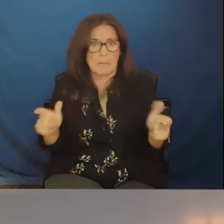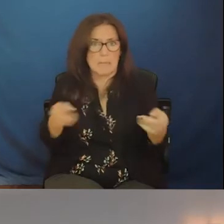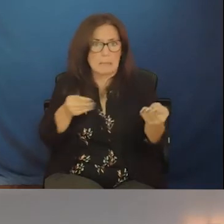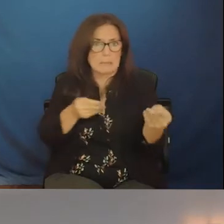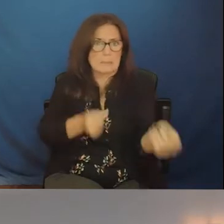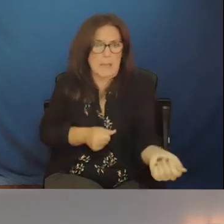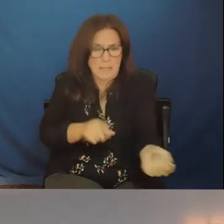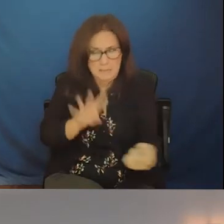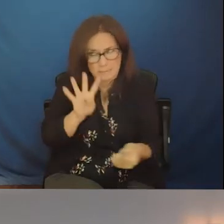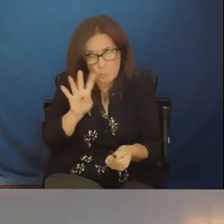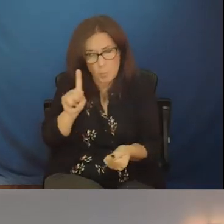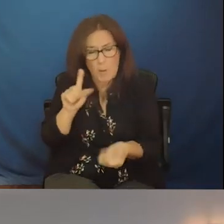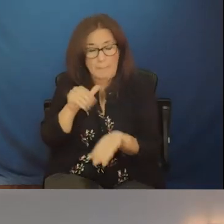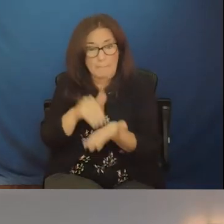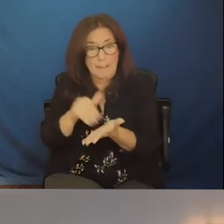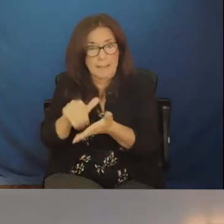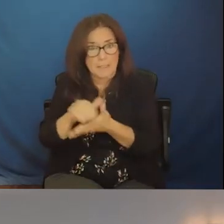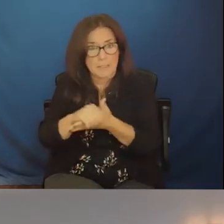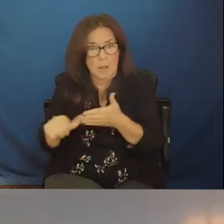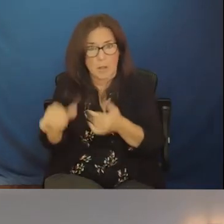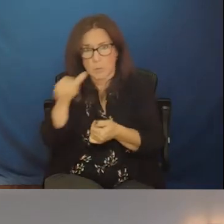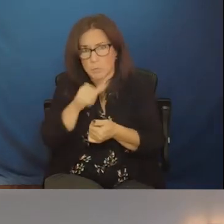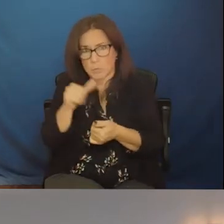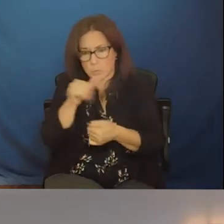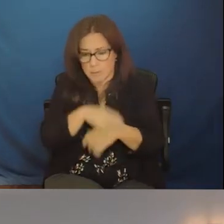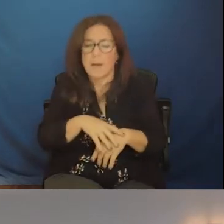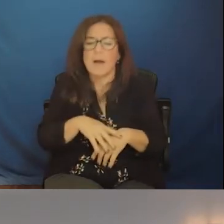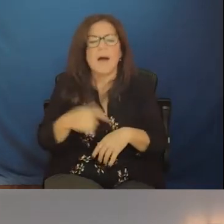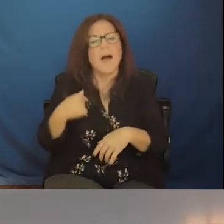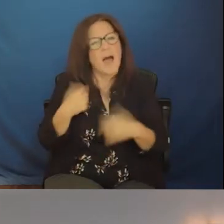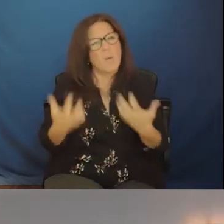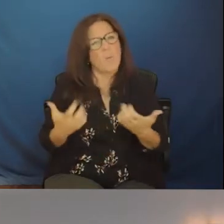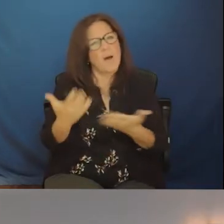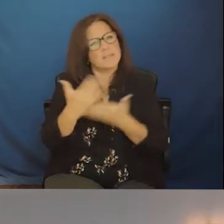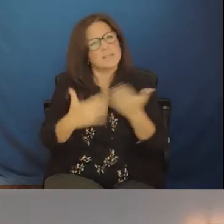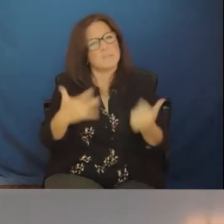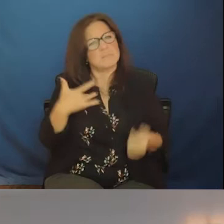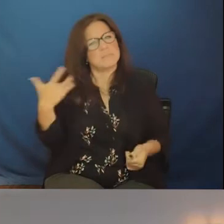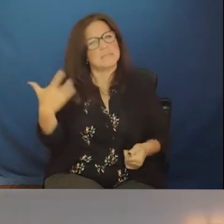think I would like to see some sensitivity around